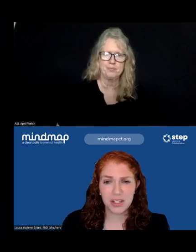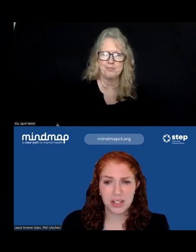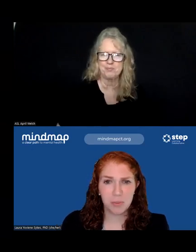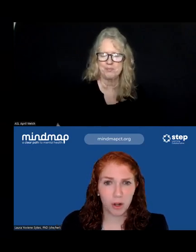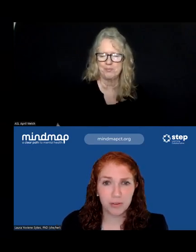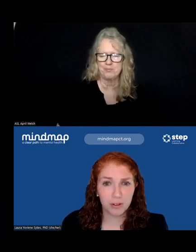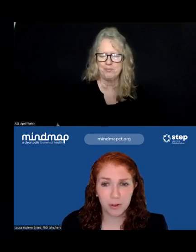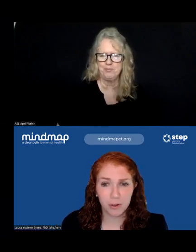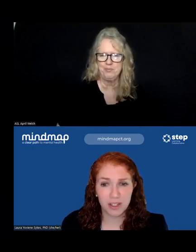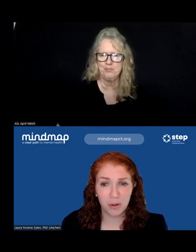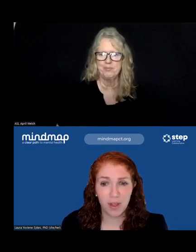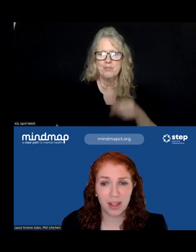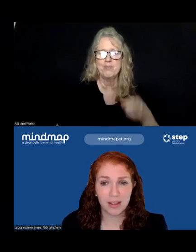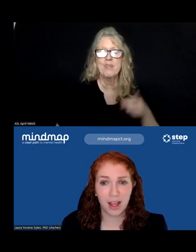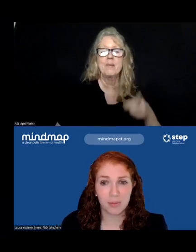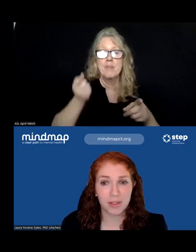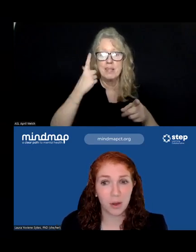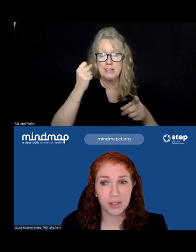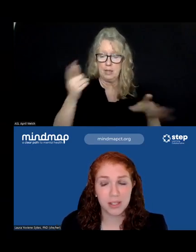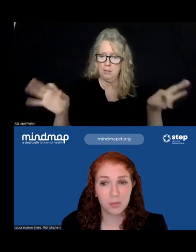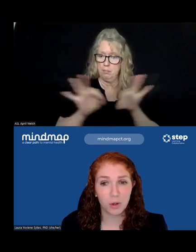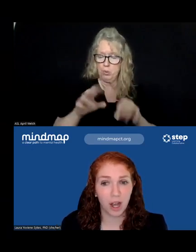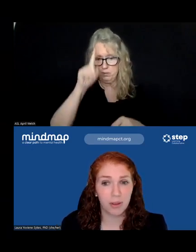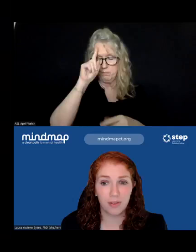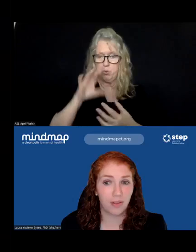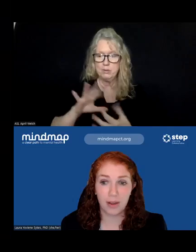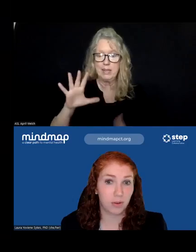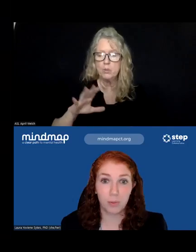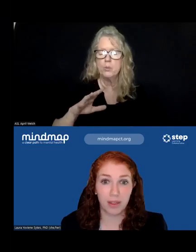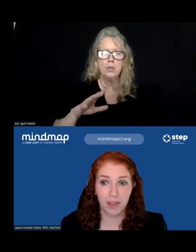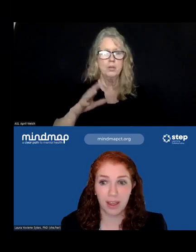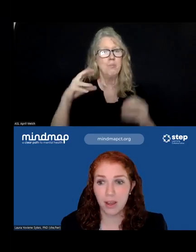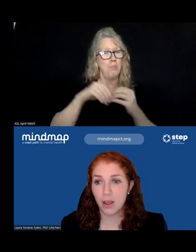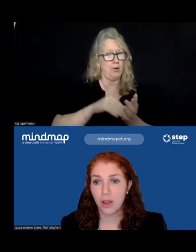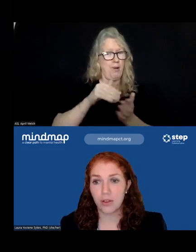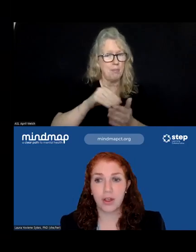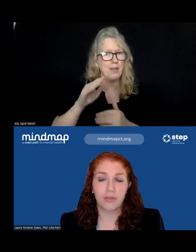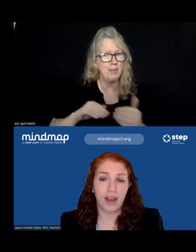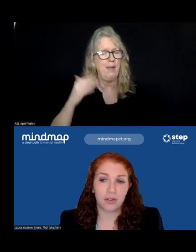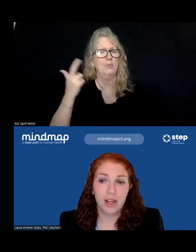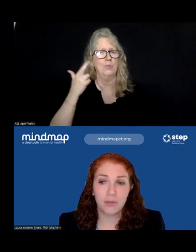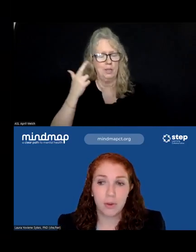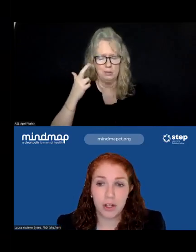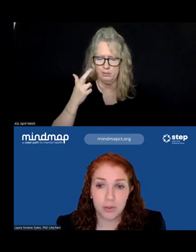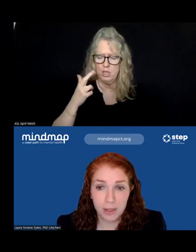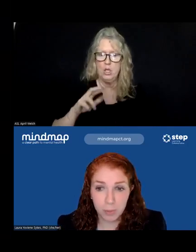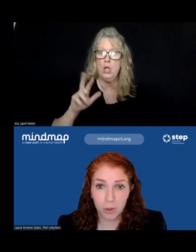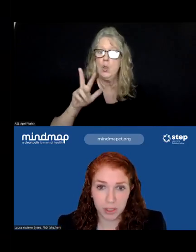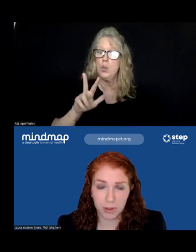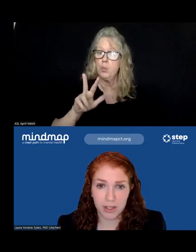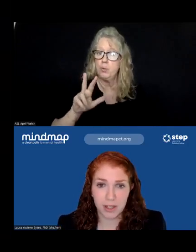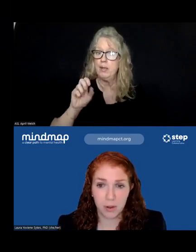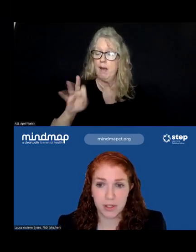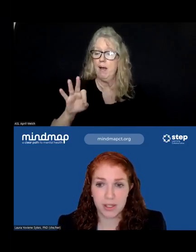It's just important for folks to know that psychosis is more common than you might think. In fact, 3 in every 100 people